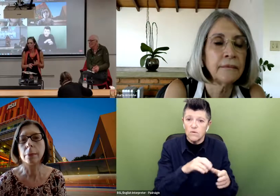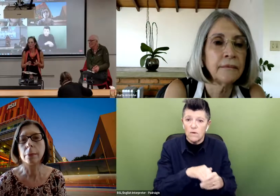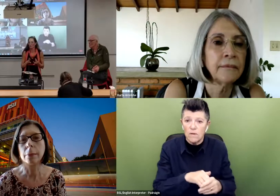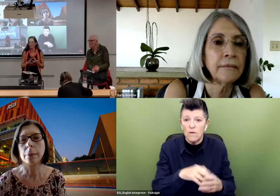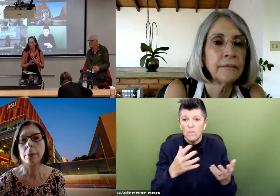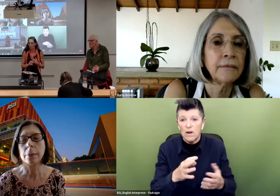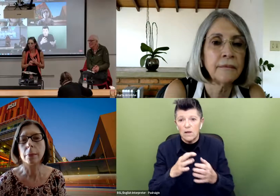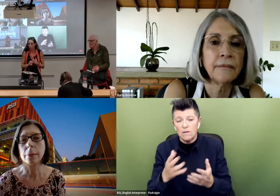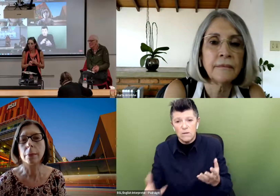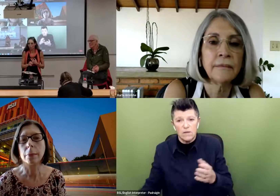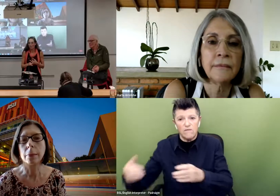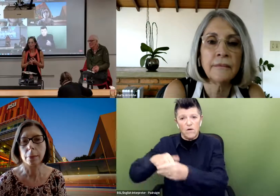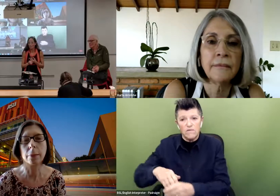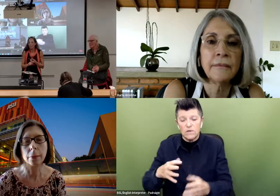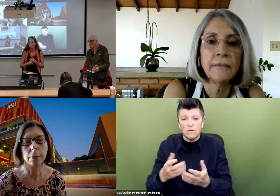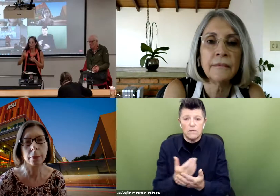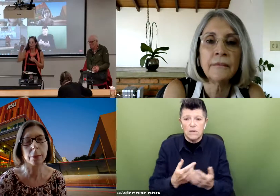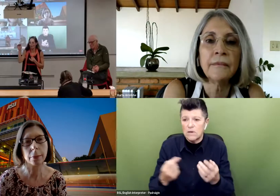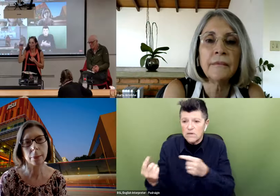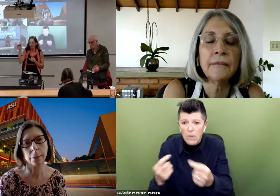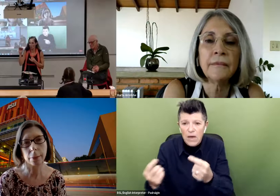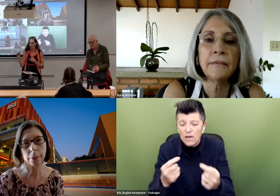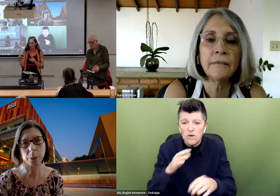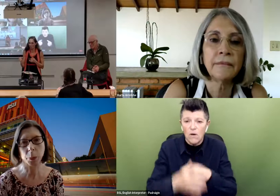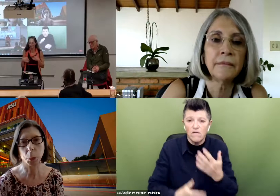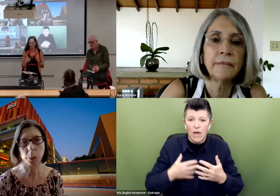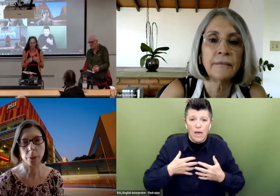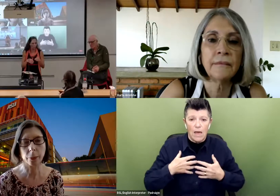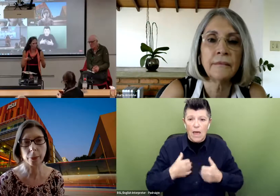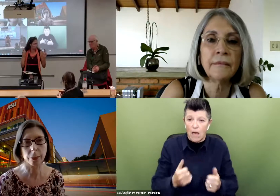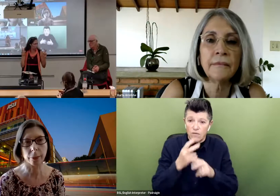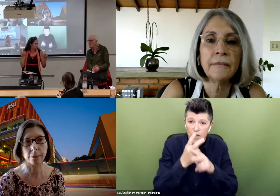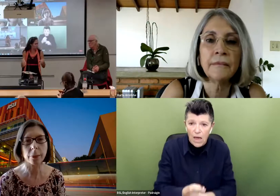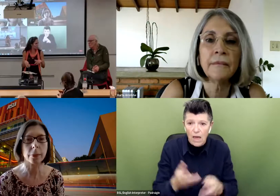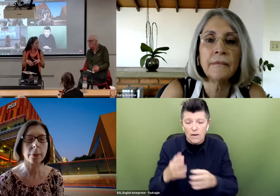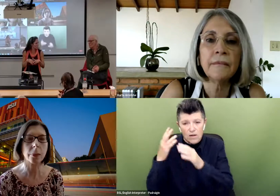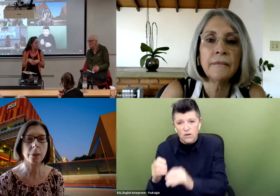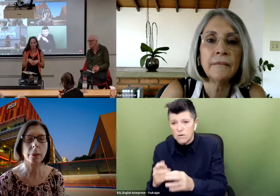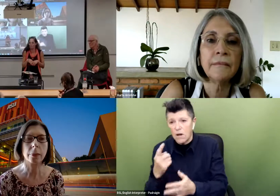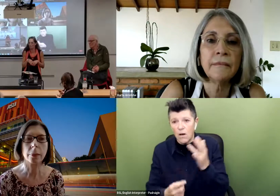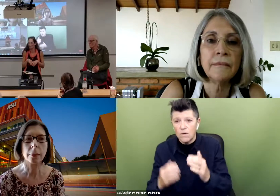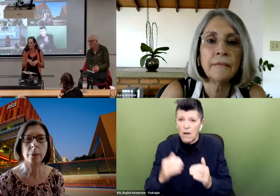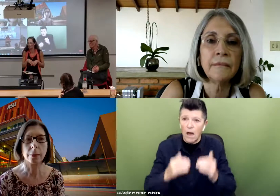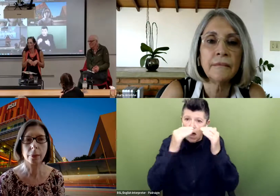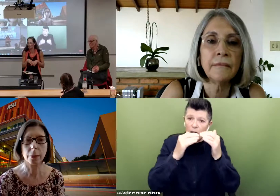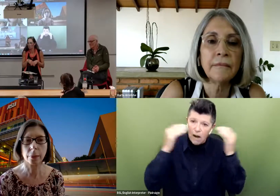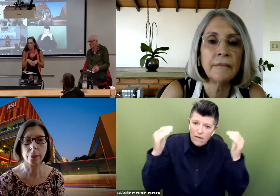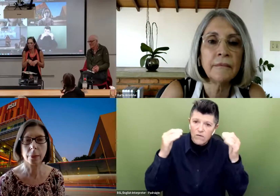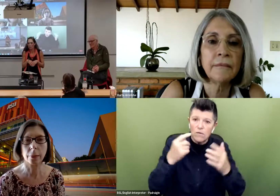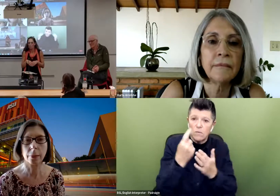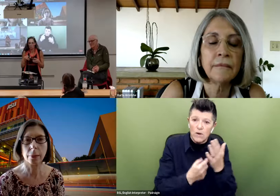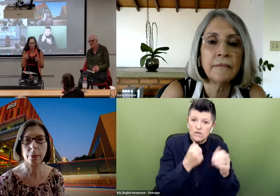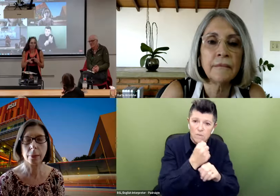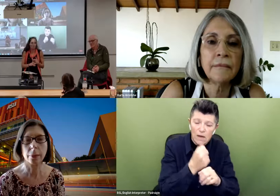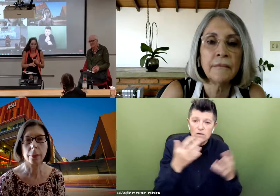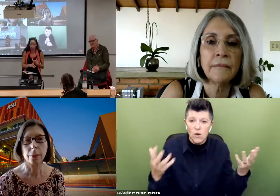healthcare, debates about education, and not just amongst high-level policymakers or kind of, geeky academics who tend to think that this is